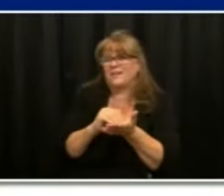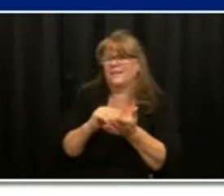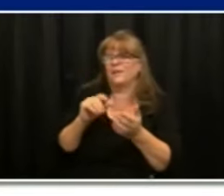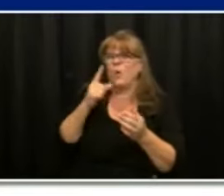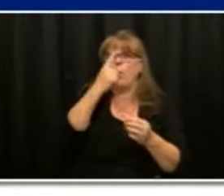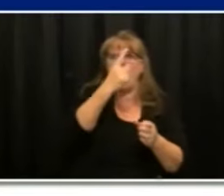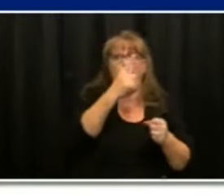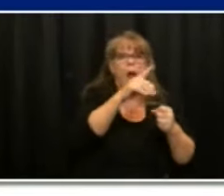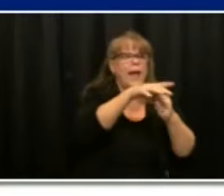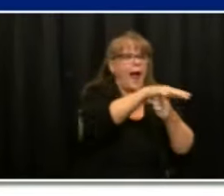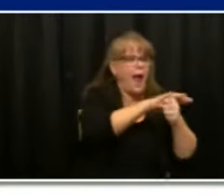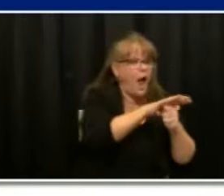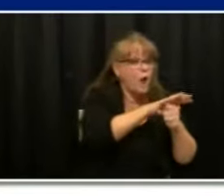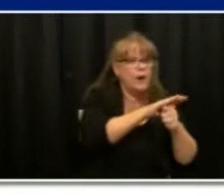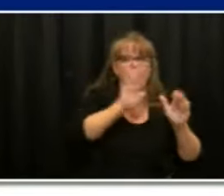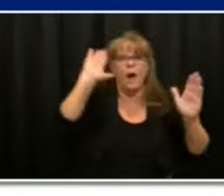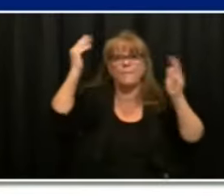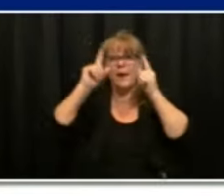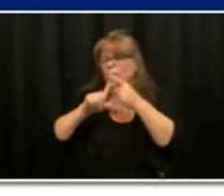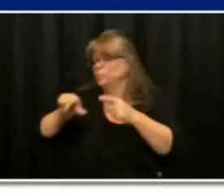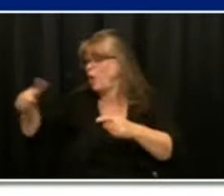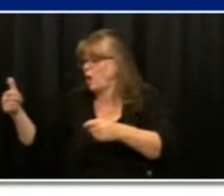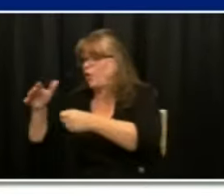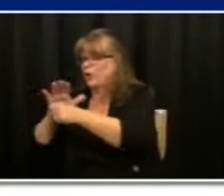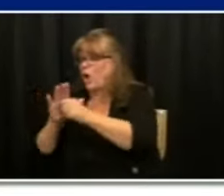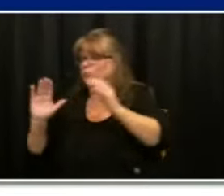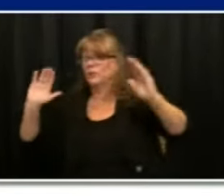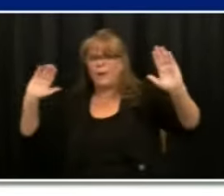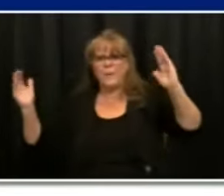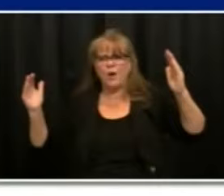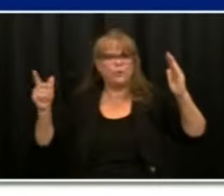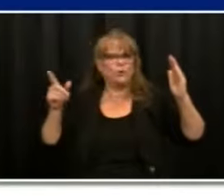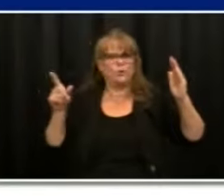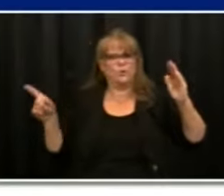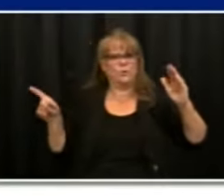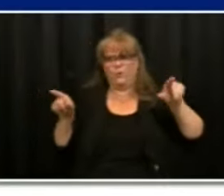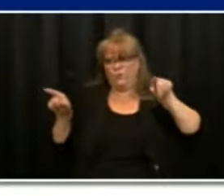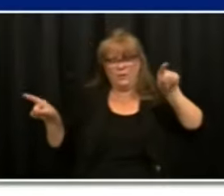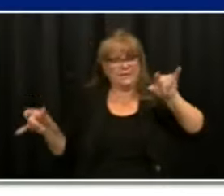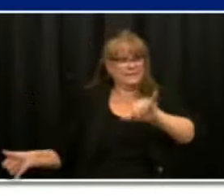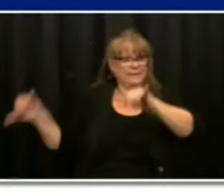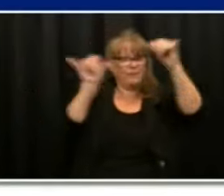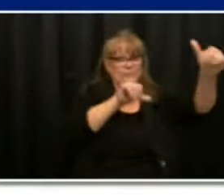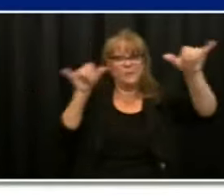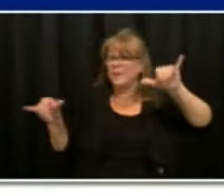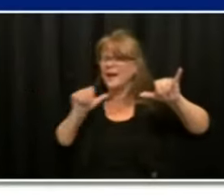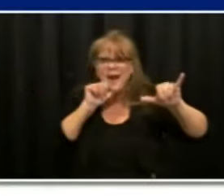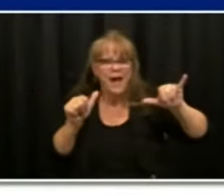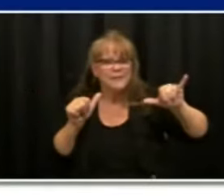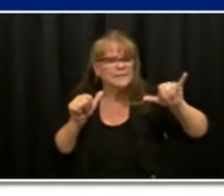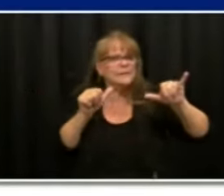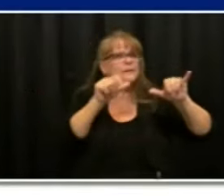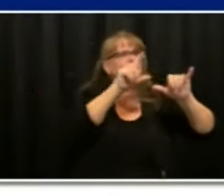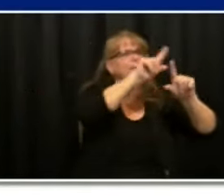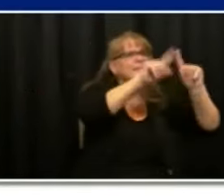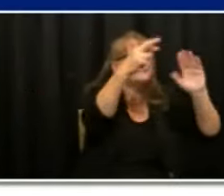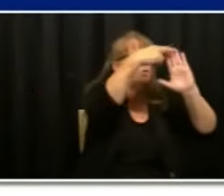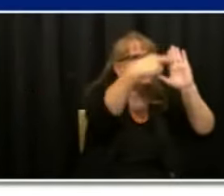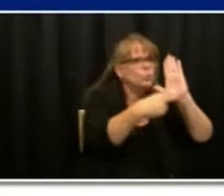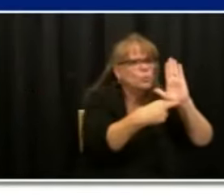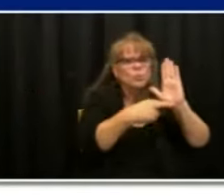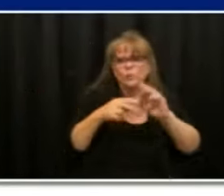areas. And therefore, containment measures also need to look different. So if you look at this slide,